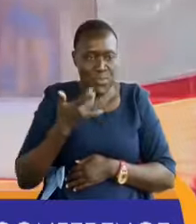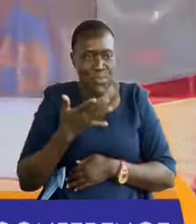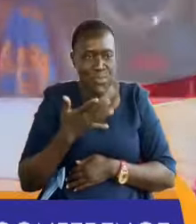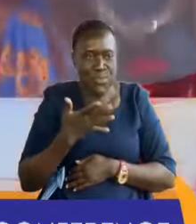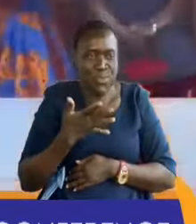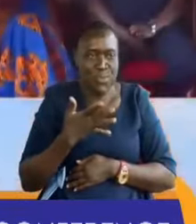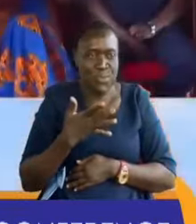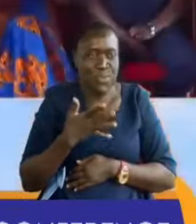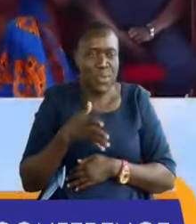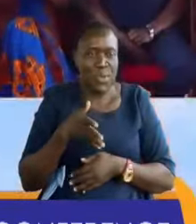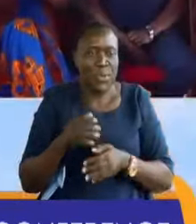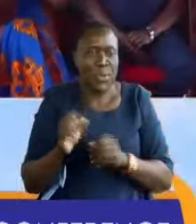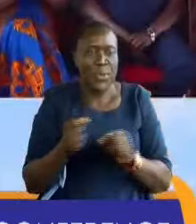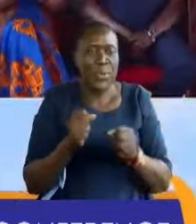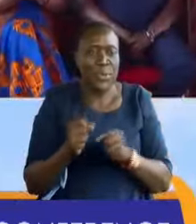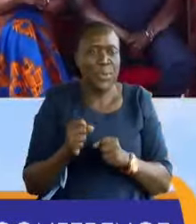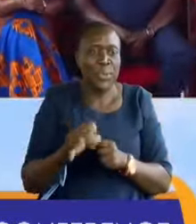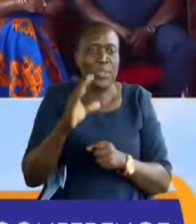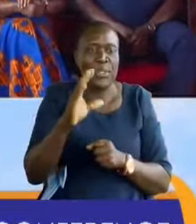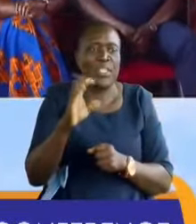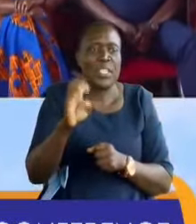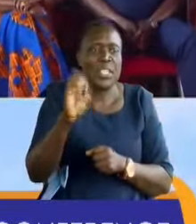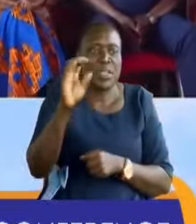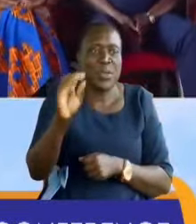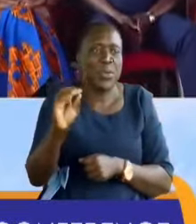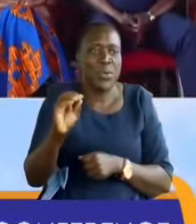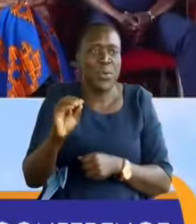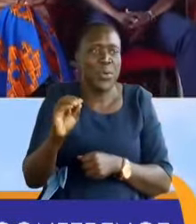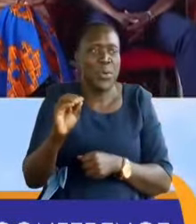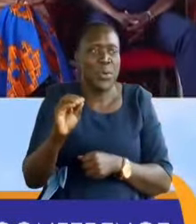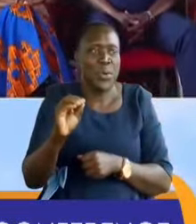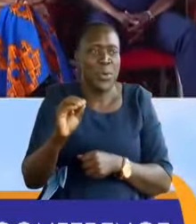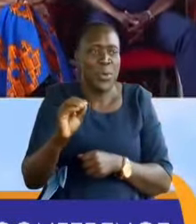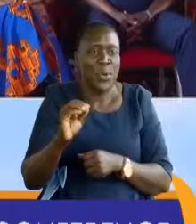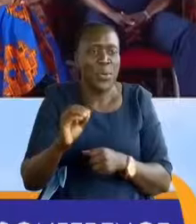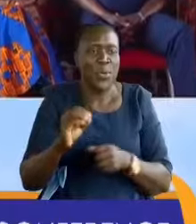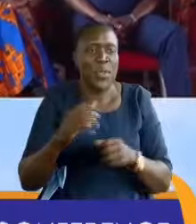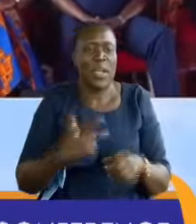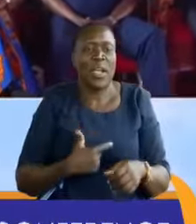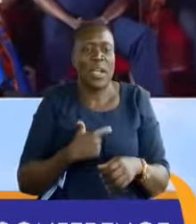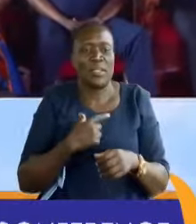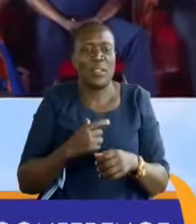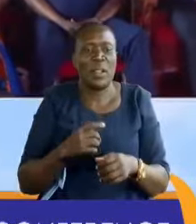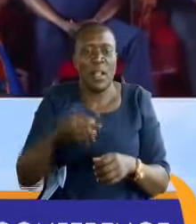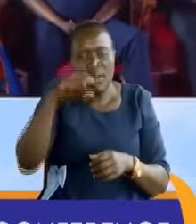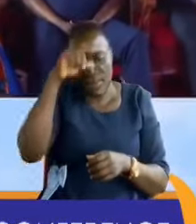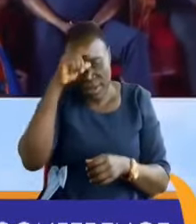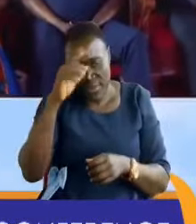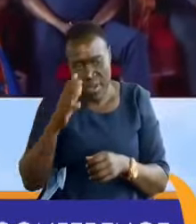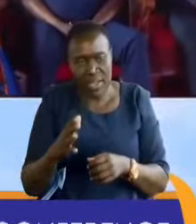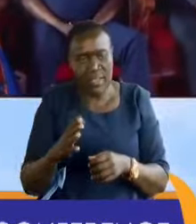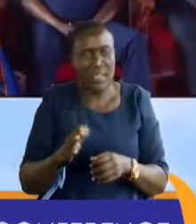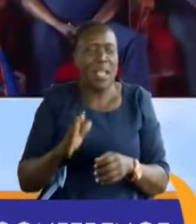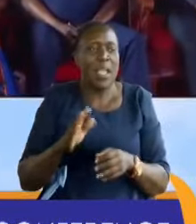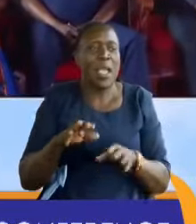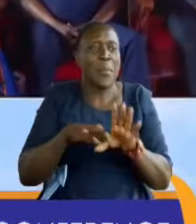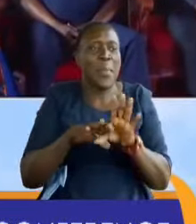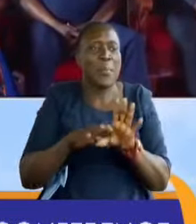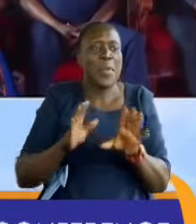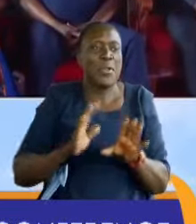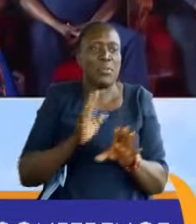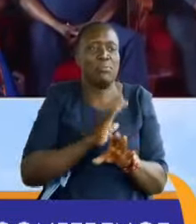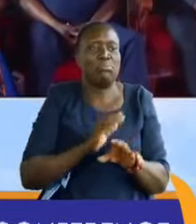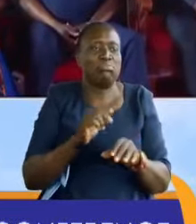Bay. CEO of the Council of Governors, Asante Sana. Member of the board of the National Housing